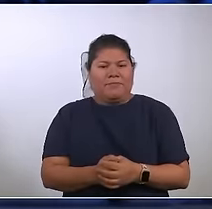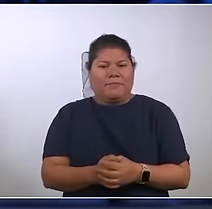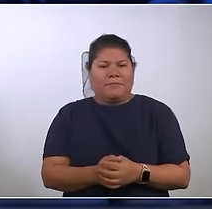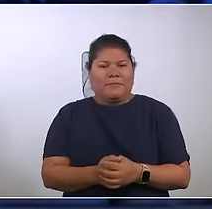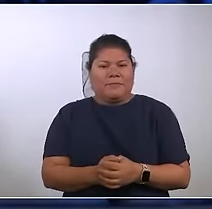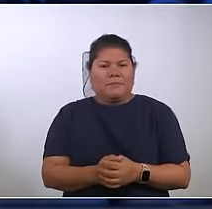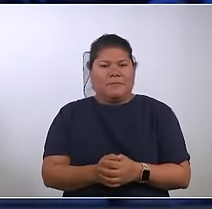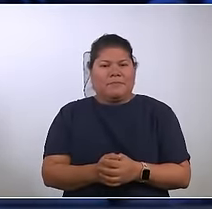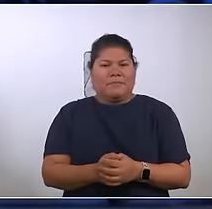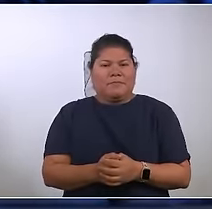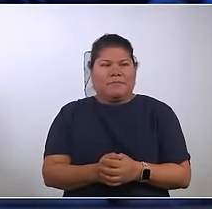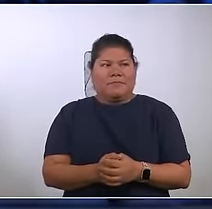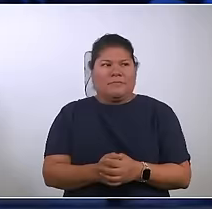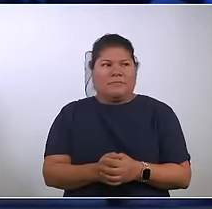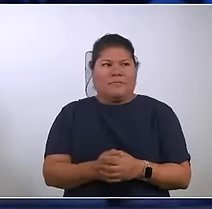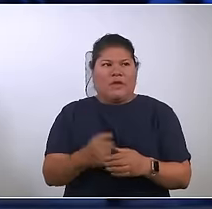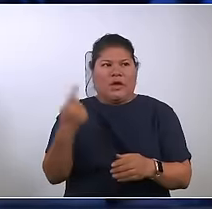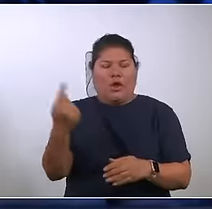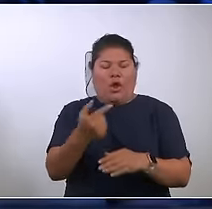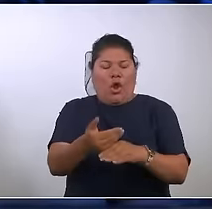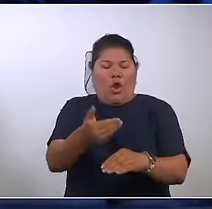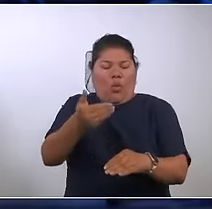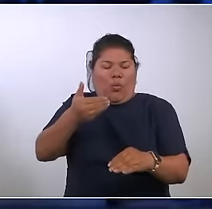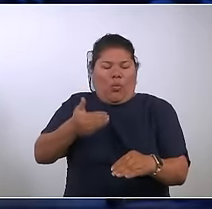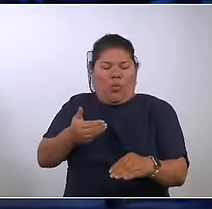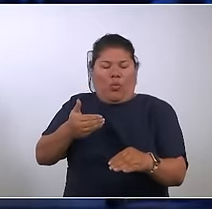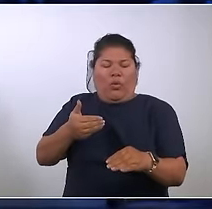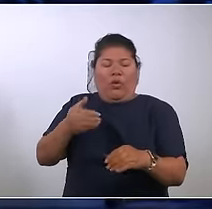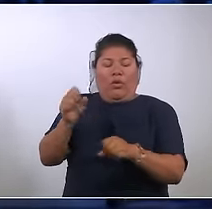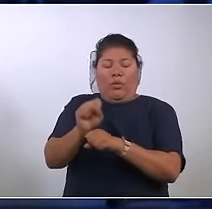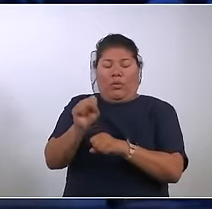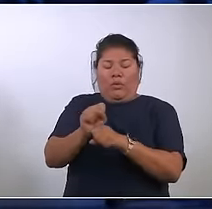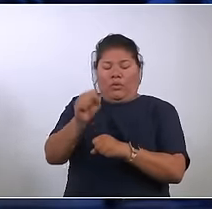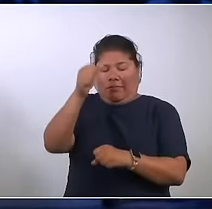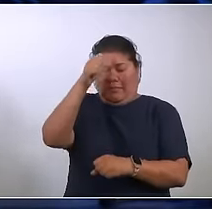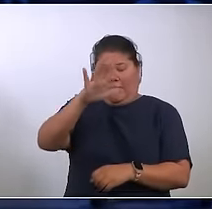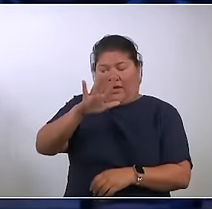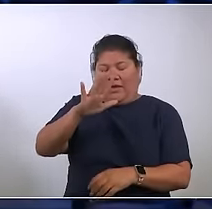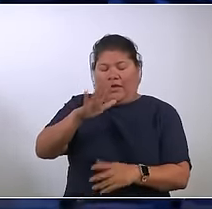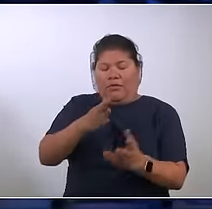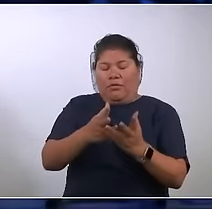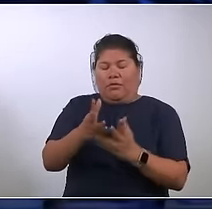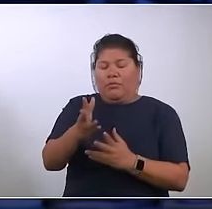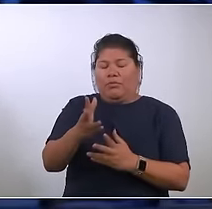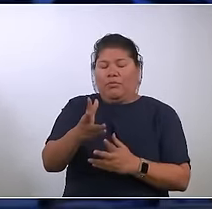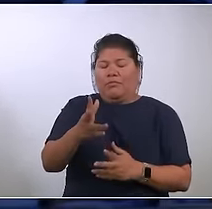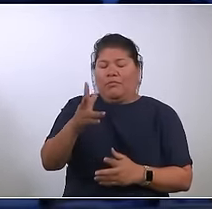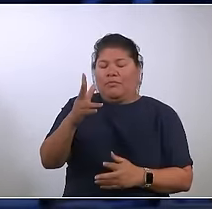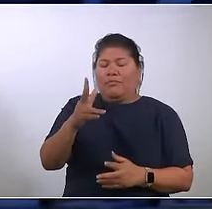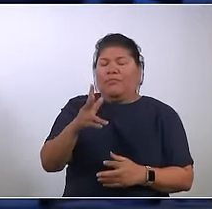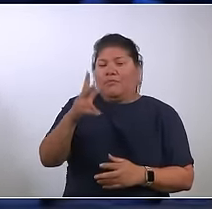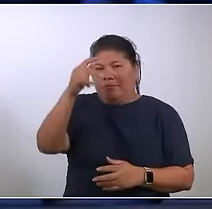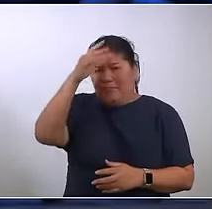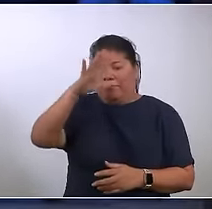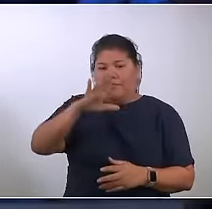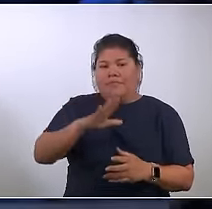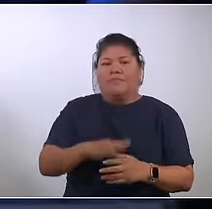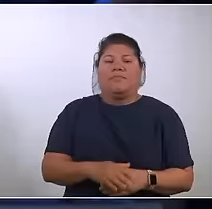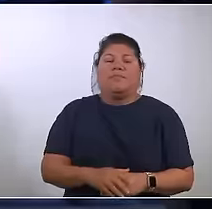always precede the working of God amongst men. Siempre precede el obrar de Dios entre los hombres.